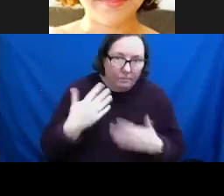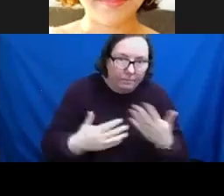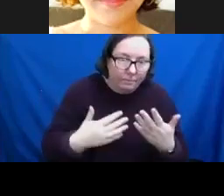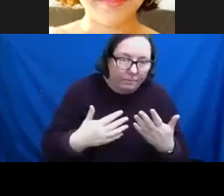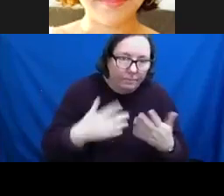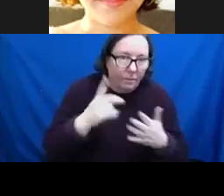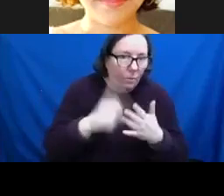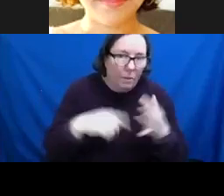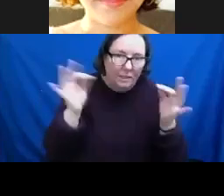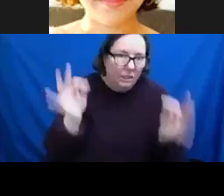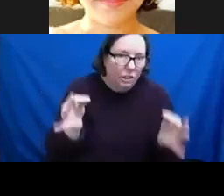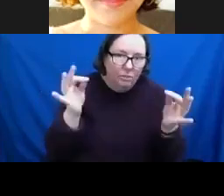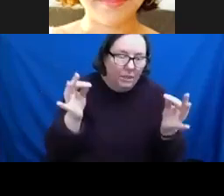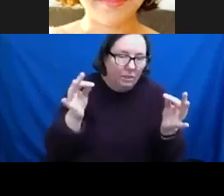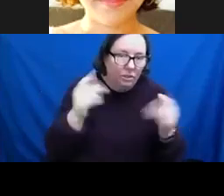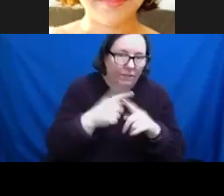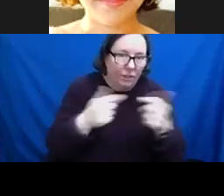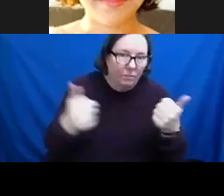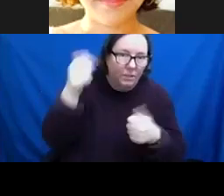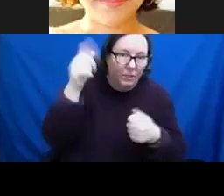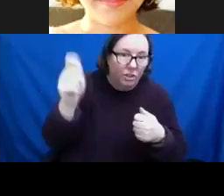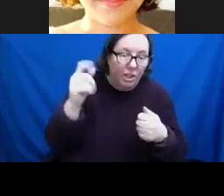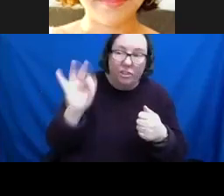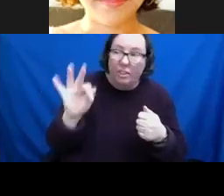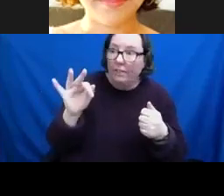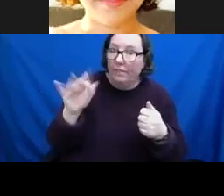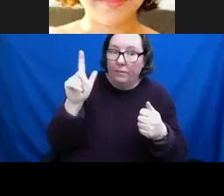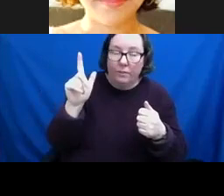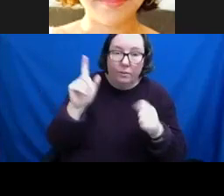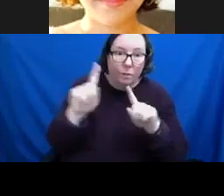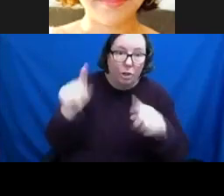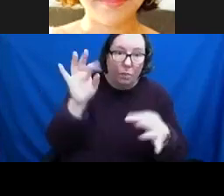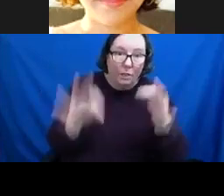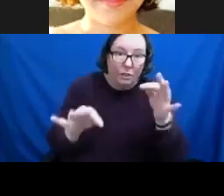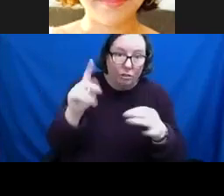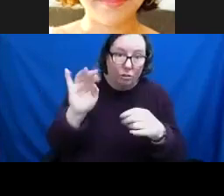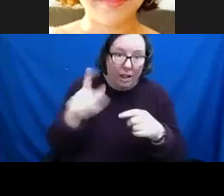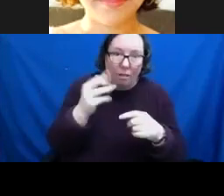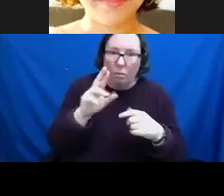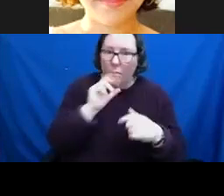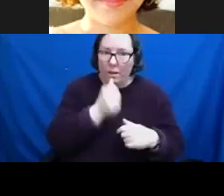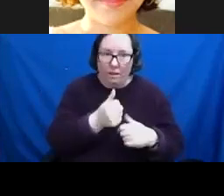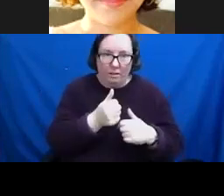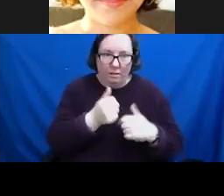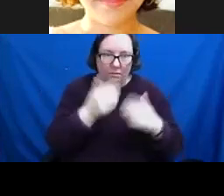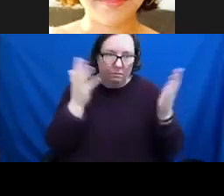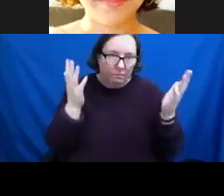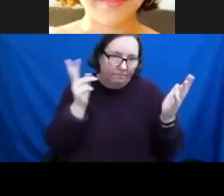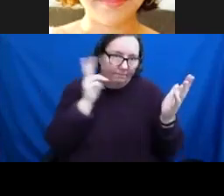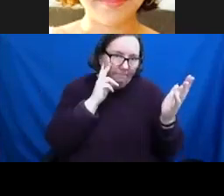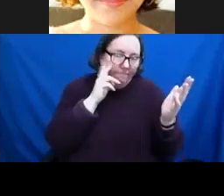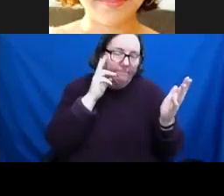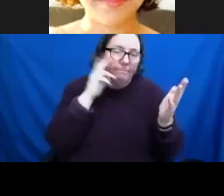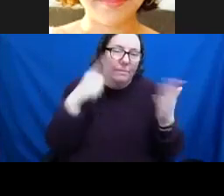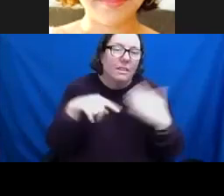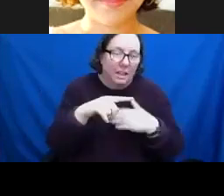what the determination is by the judge as to whether we're going to trial or not. I certainly